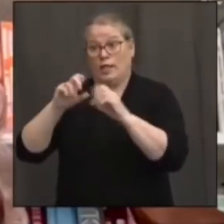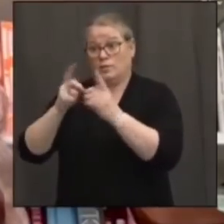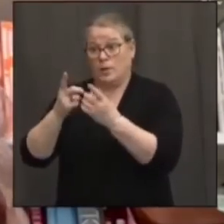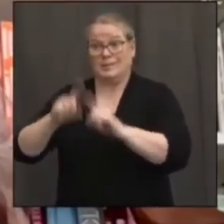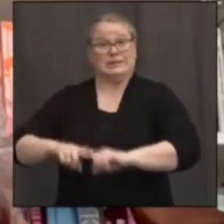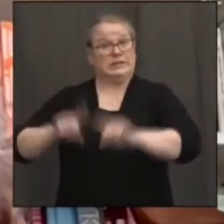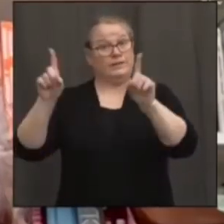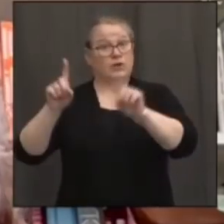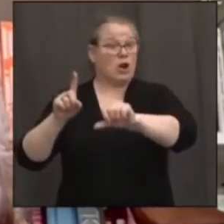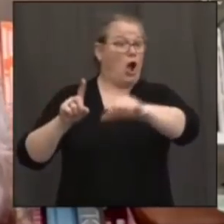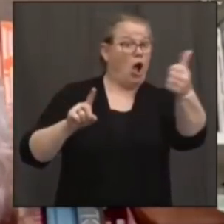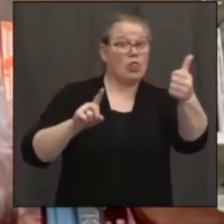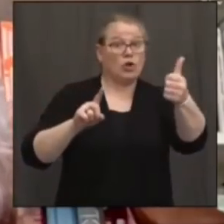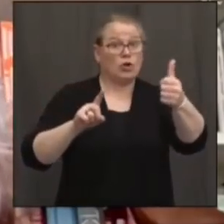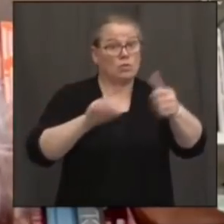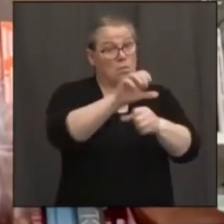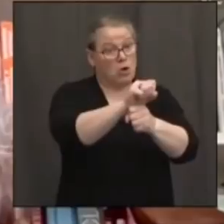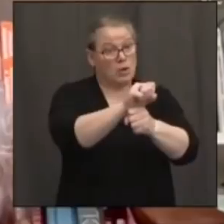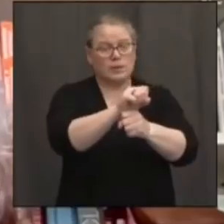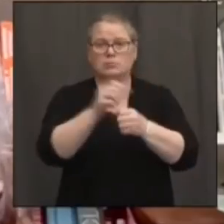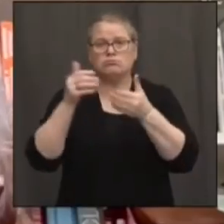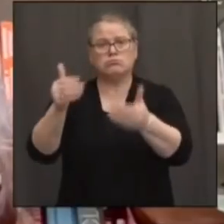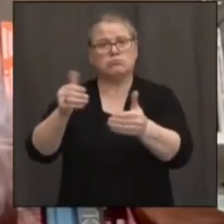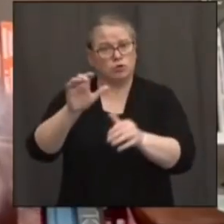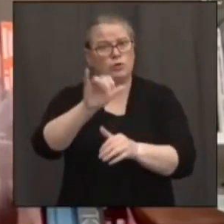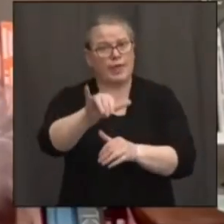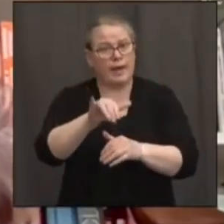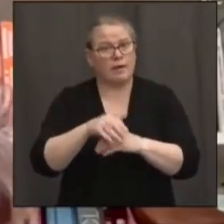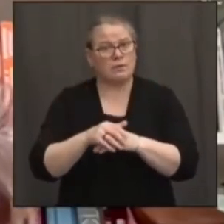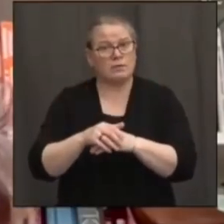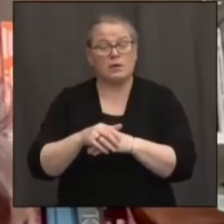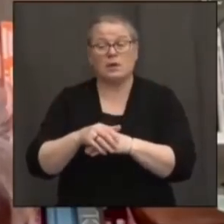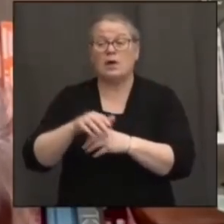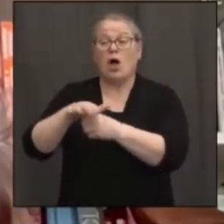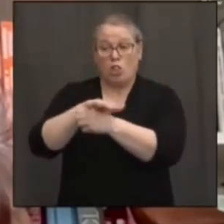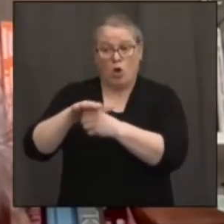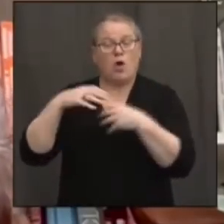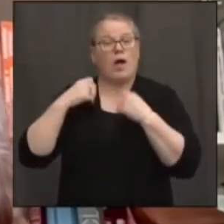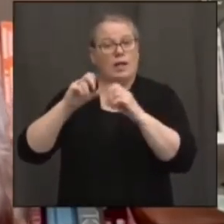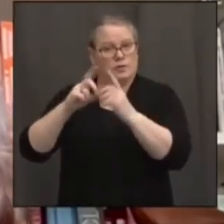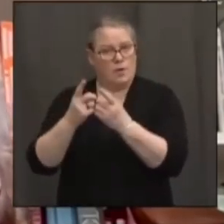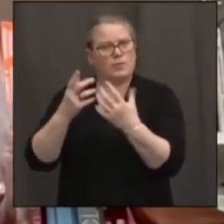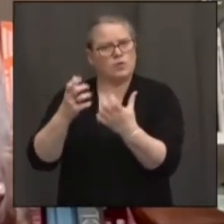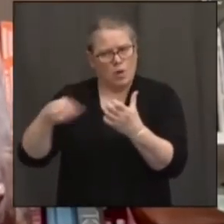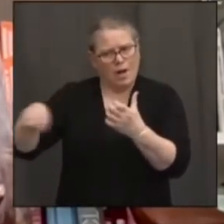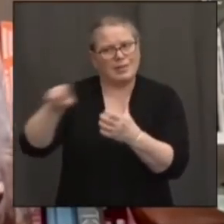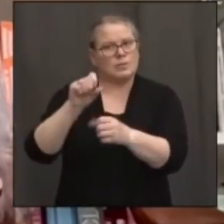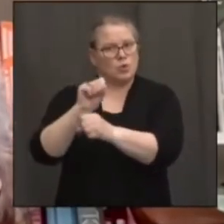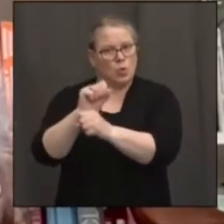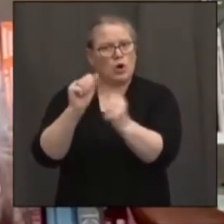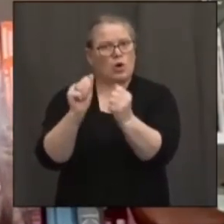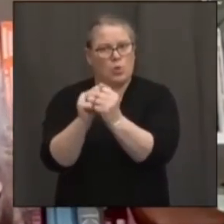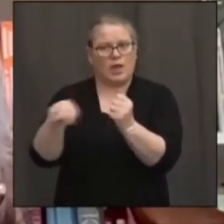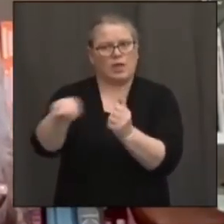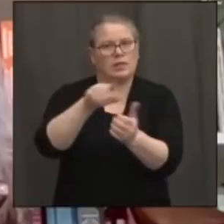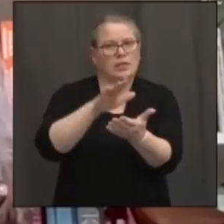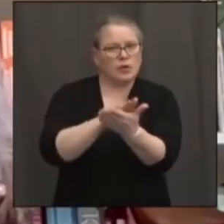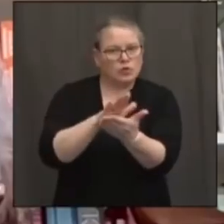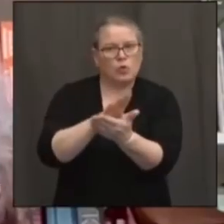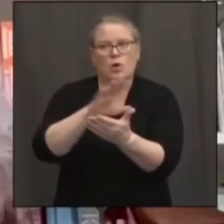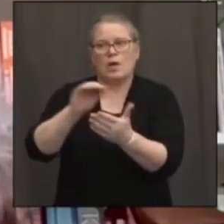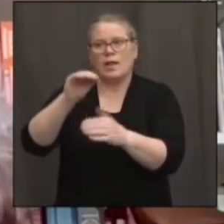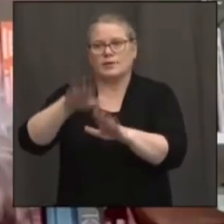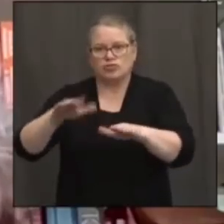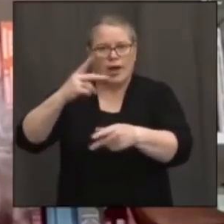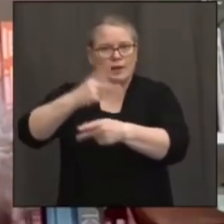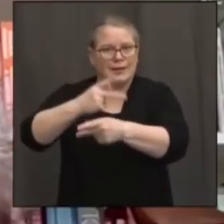that. And that we did want the local health departments to work with their school departments and child care